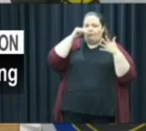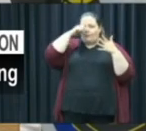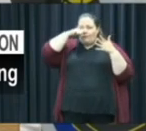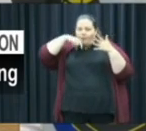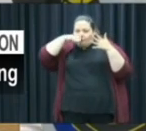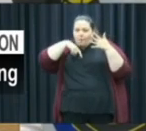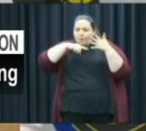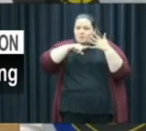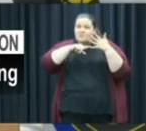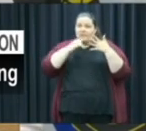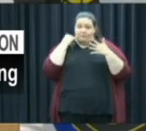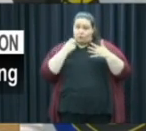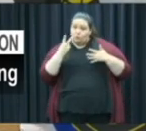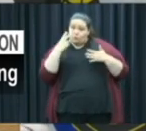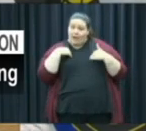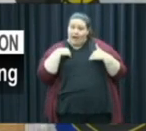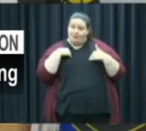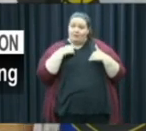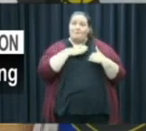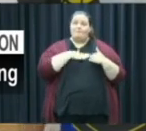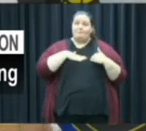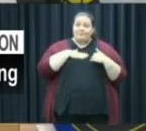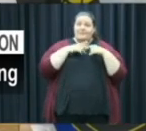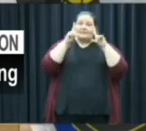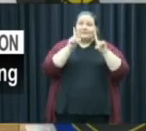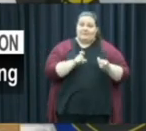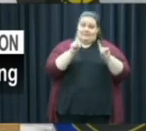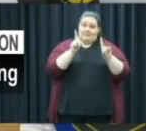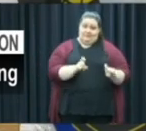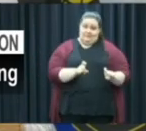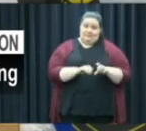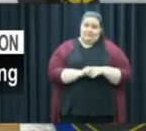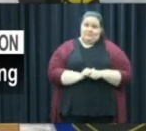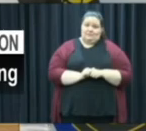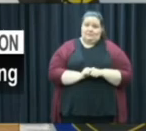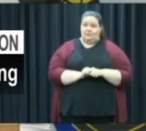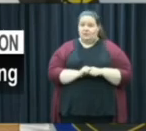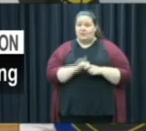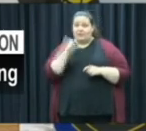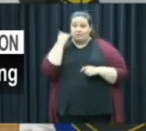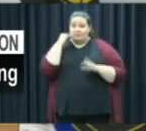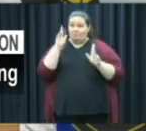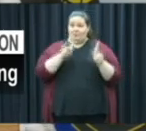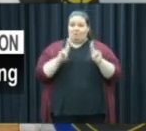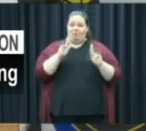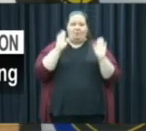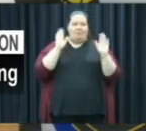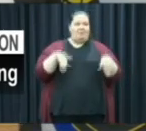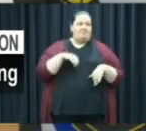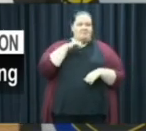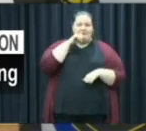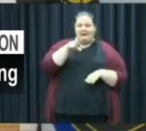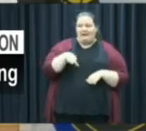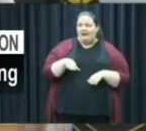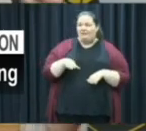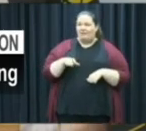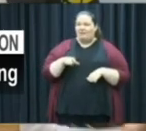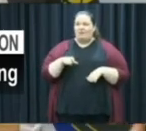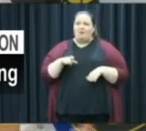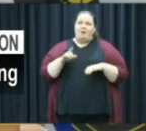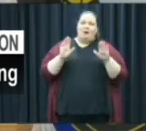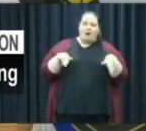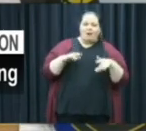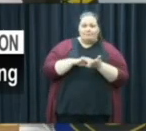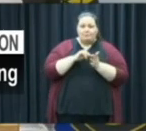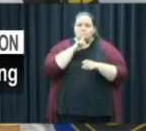get tested. We can't accurately give information and recommendations around what measures to impose or